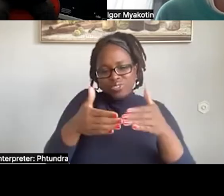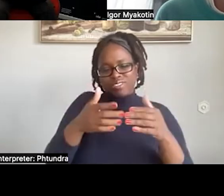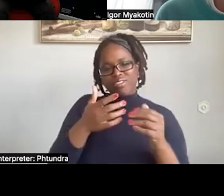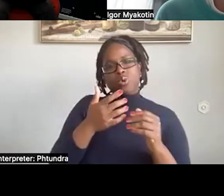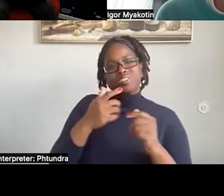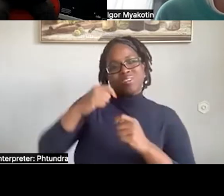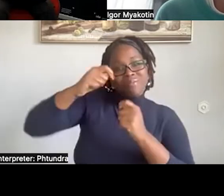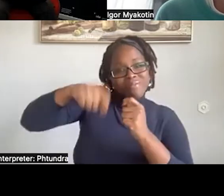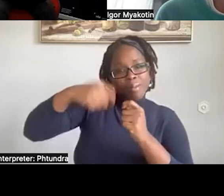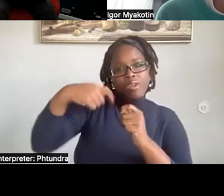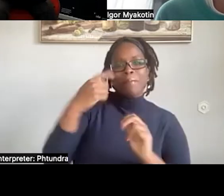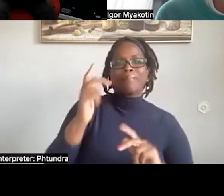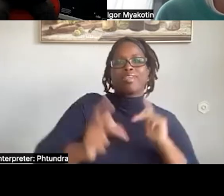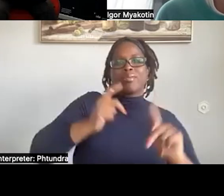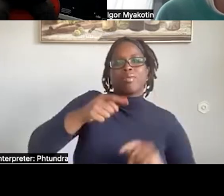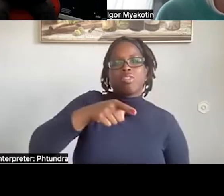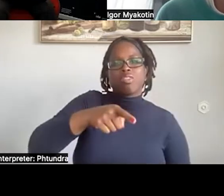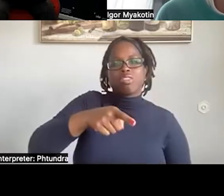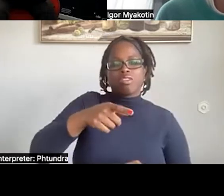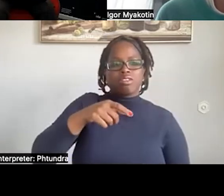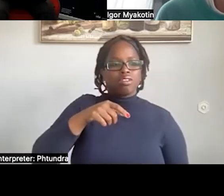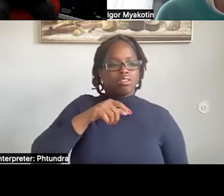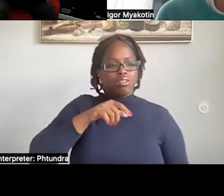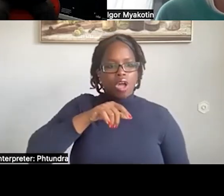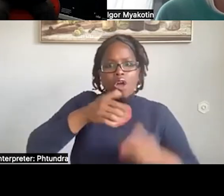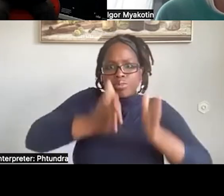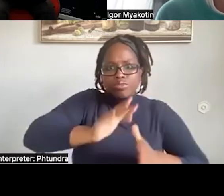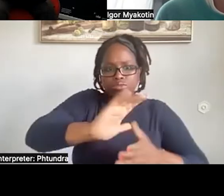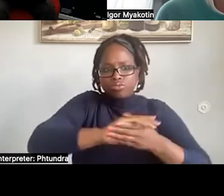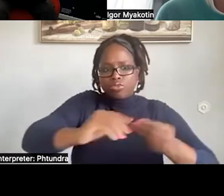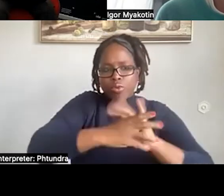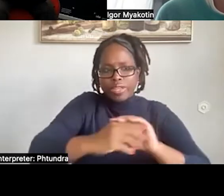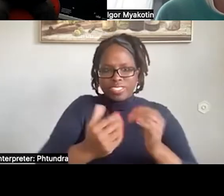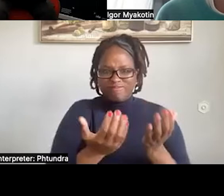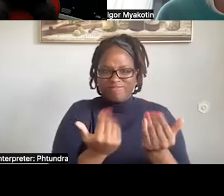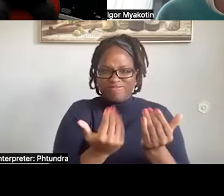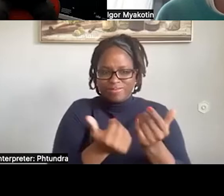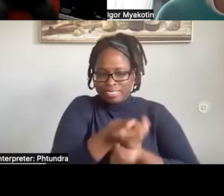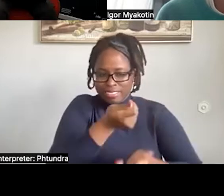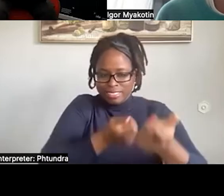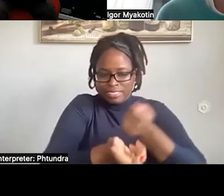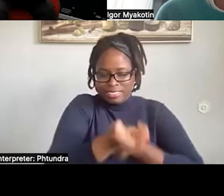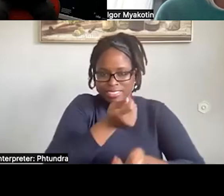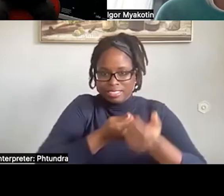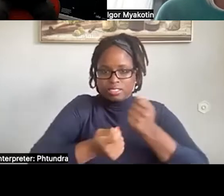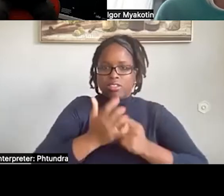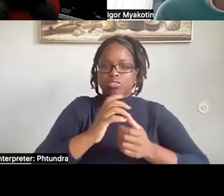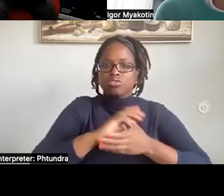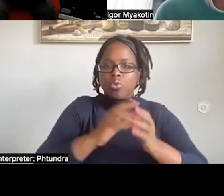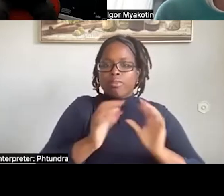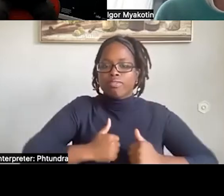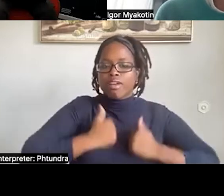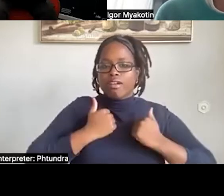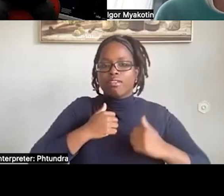and go and dive in someone's story and as been said before, make